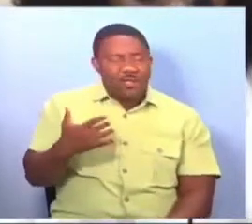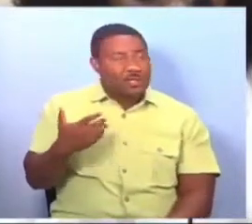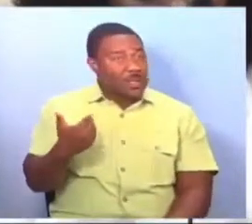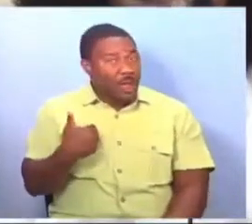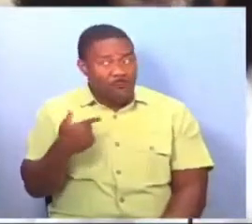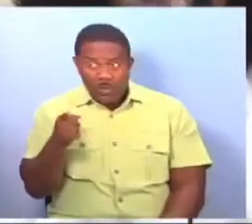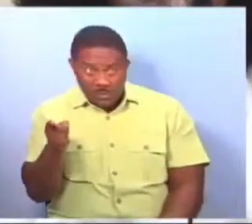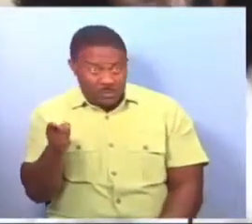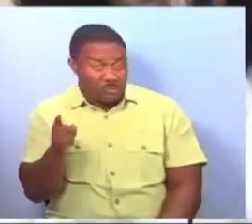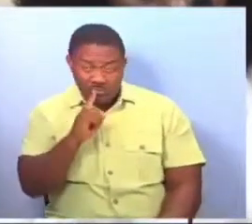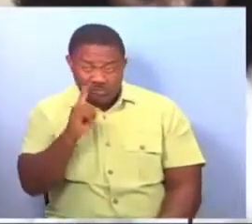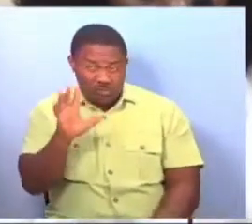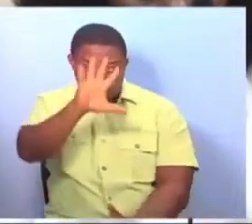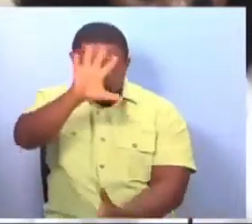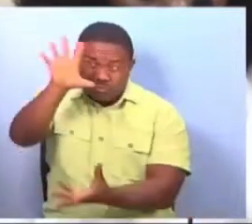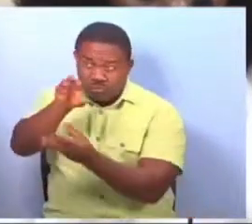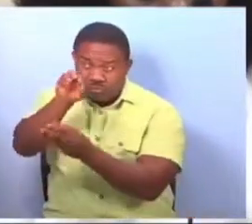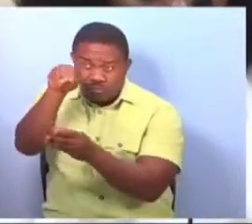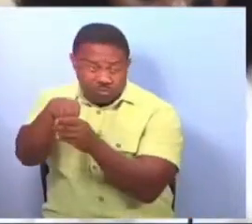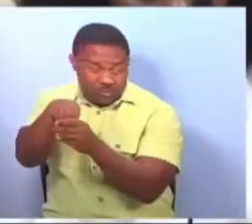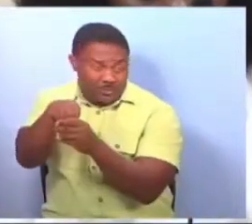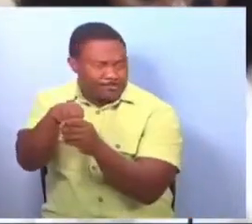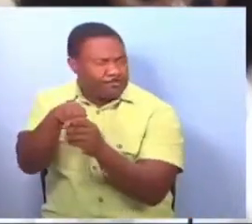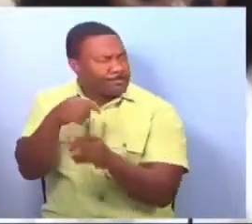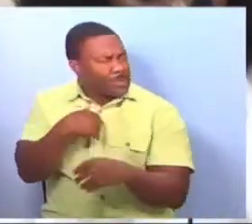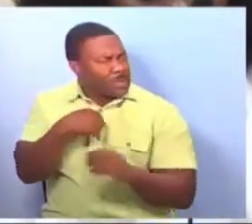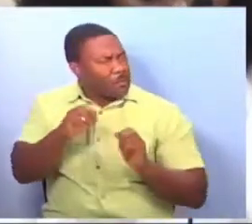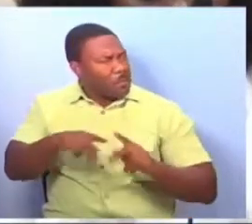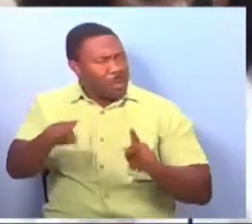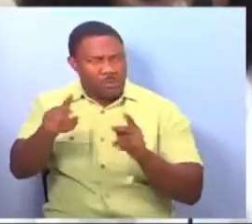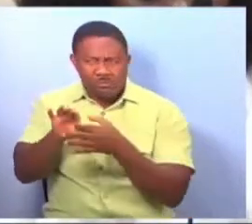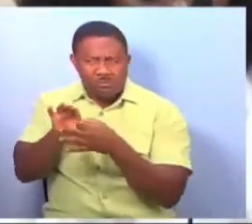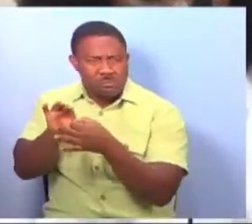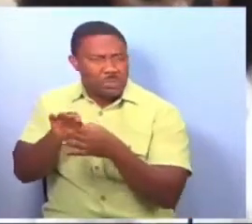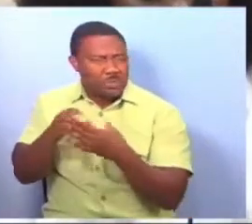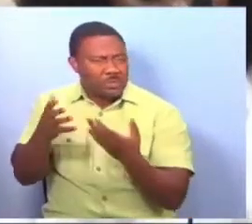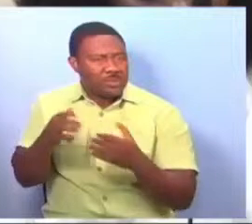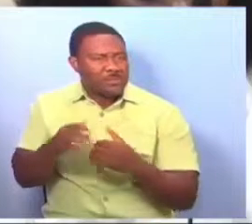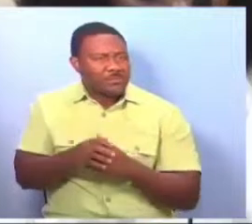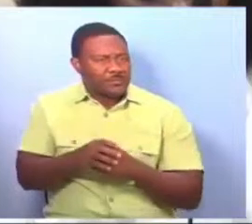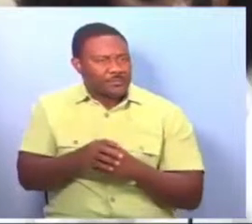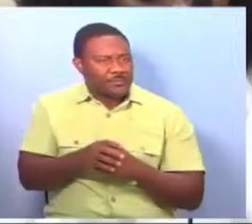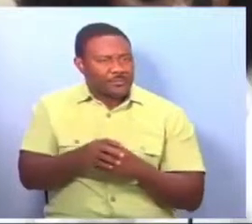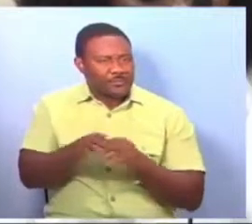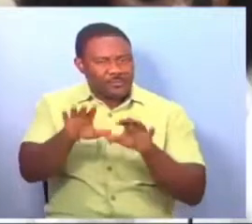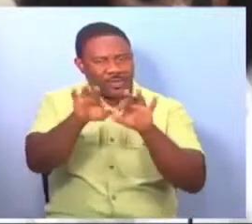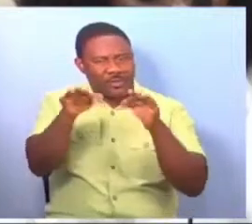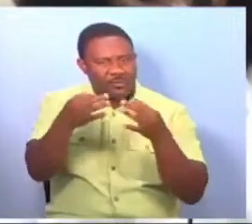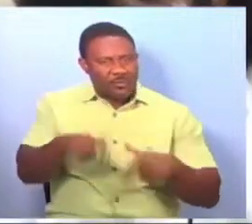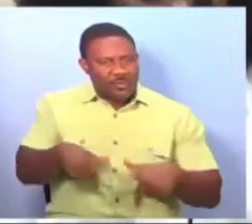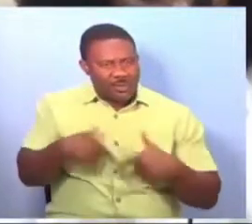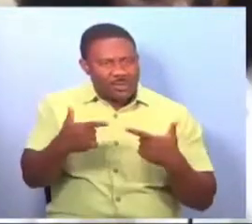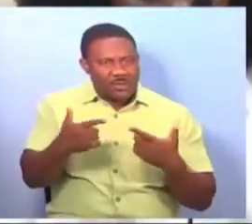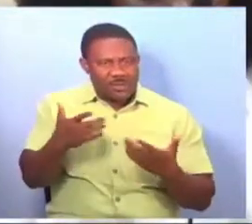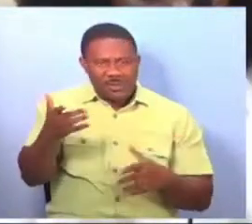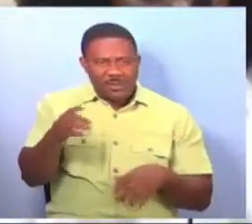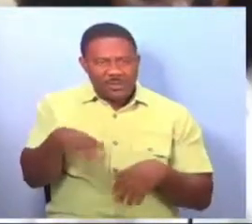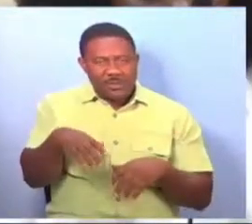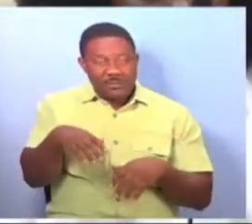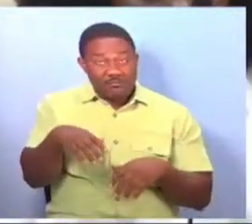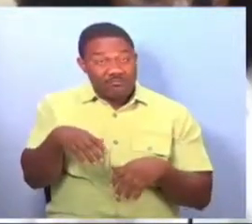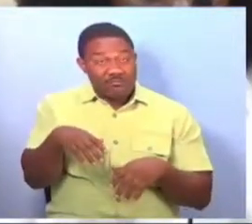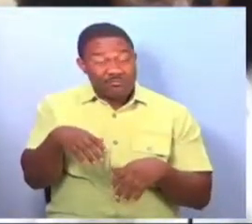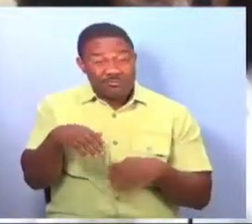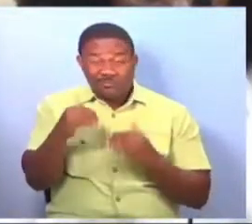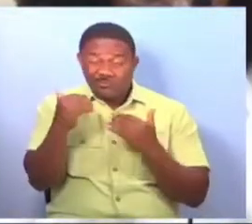another. I've had opportunity to speak to him about family life. I'm his big sister,